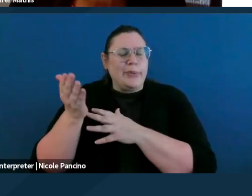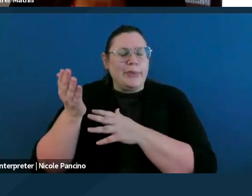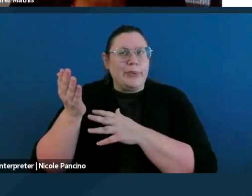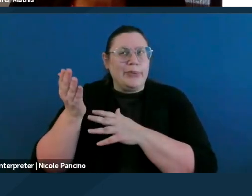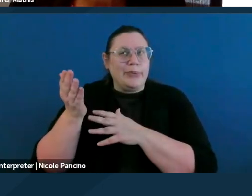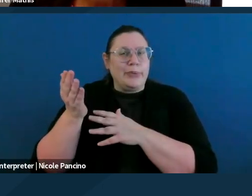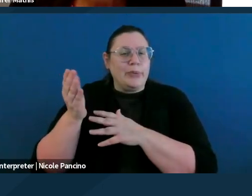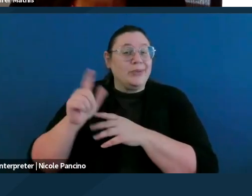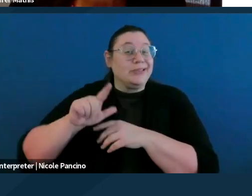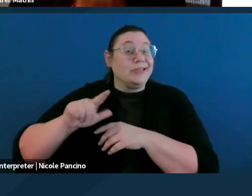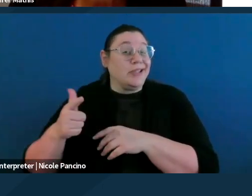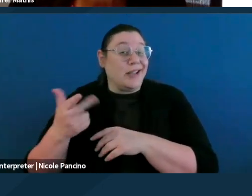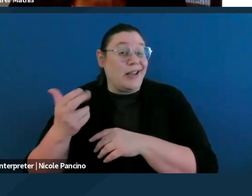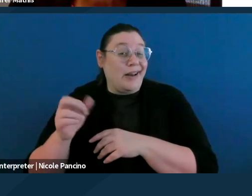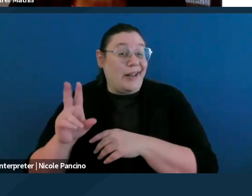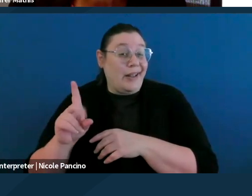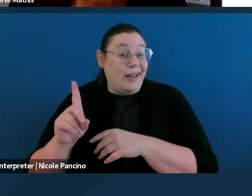second-hand sources. So